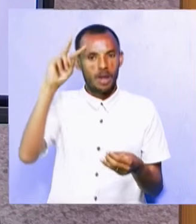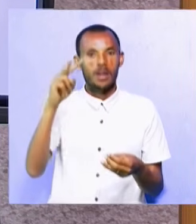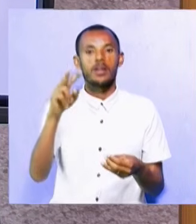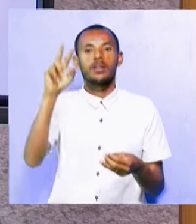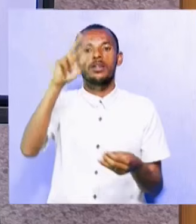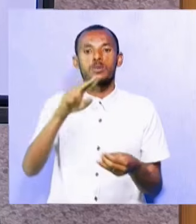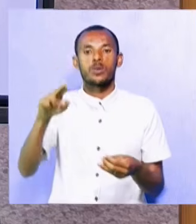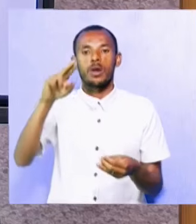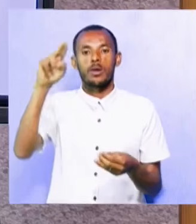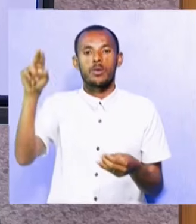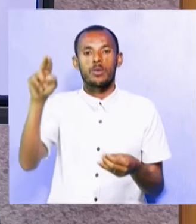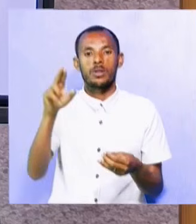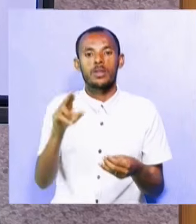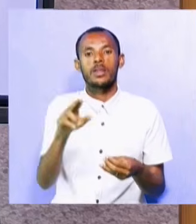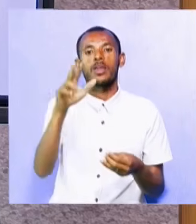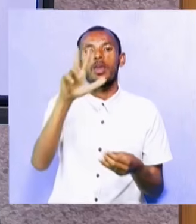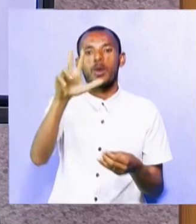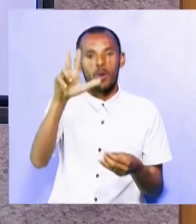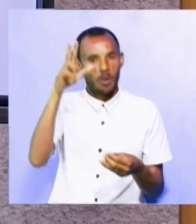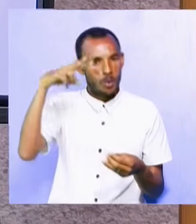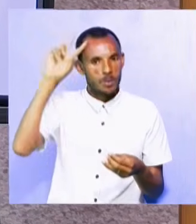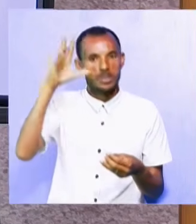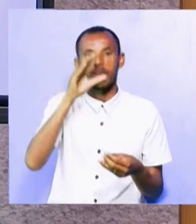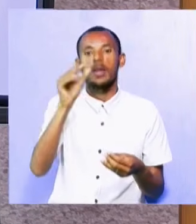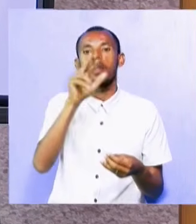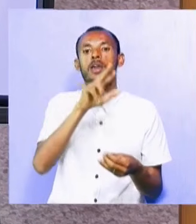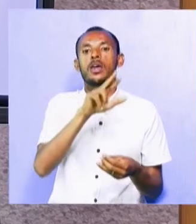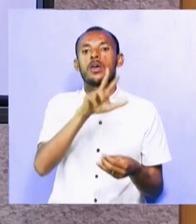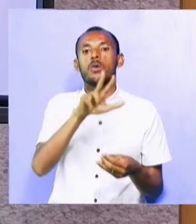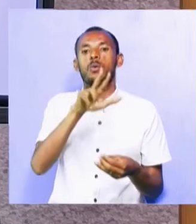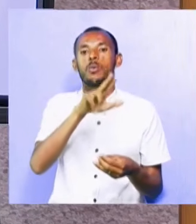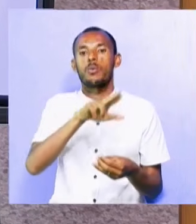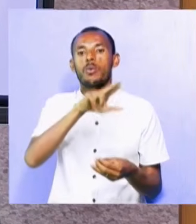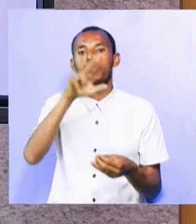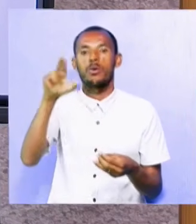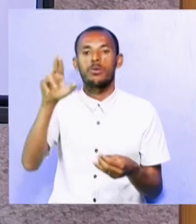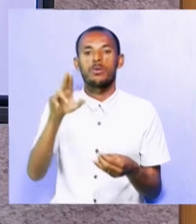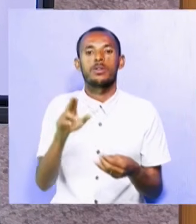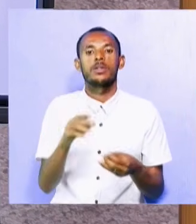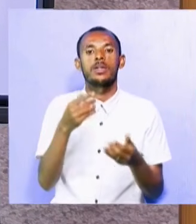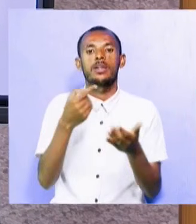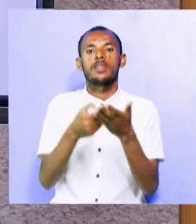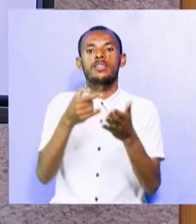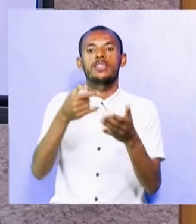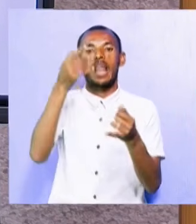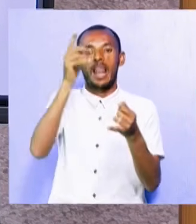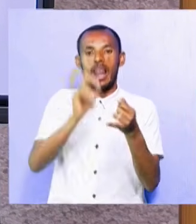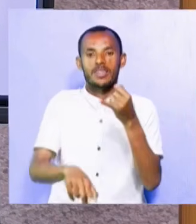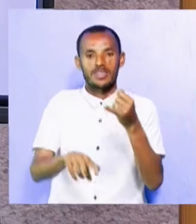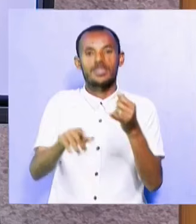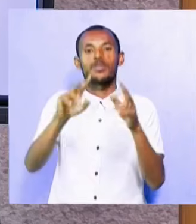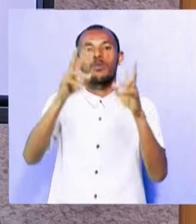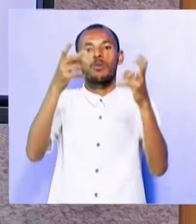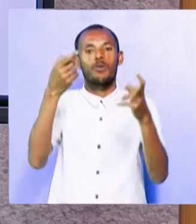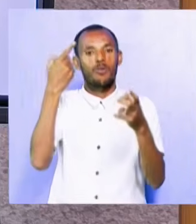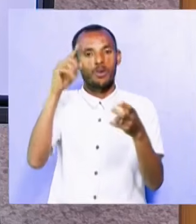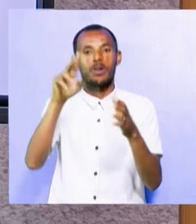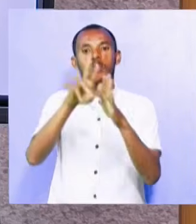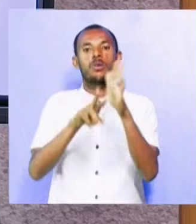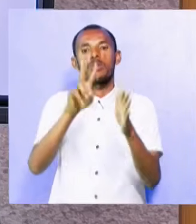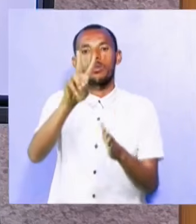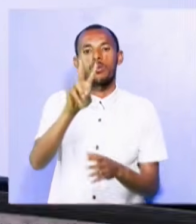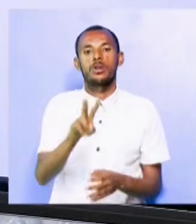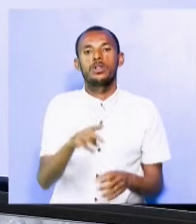square roots, cubes, and cube roots, which will be the last topic on the second unit. Okay,